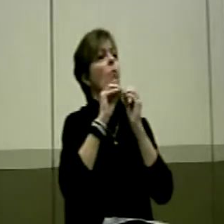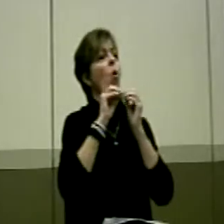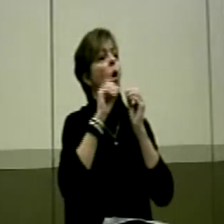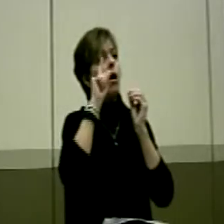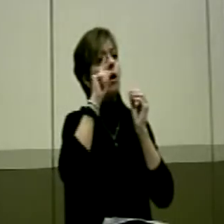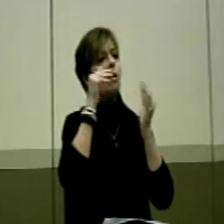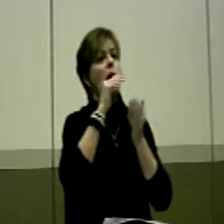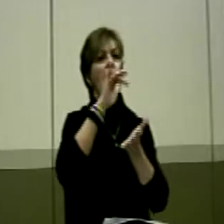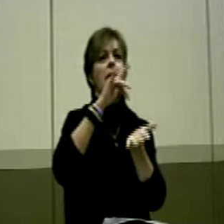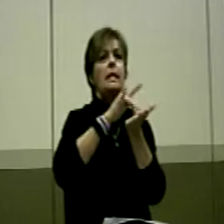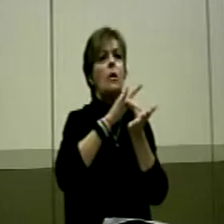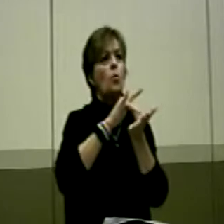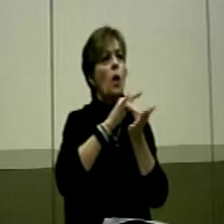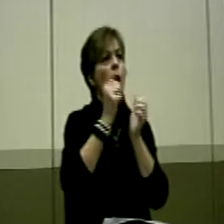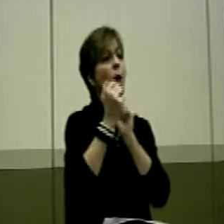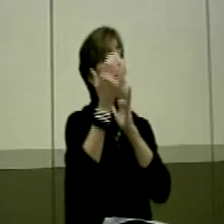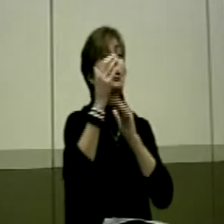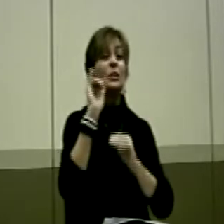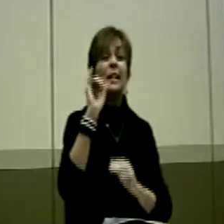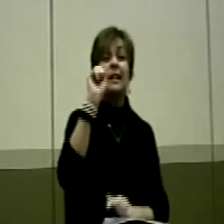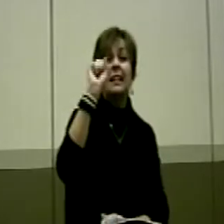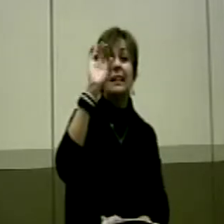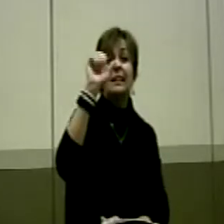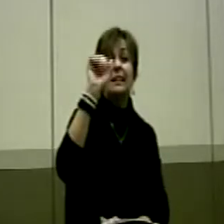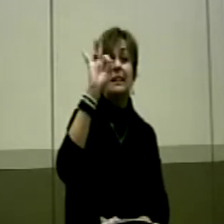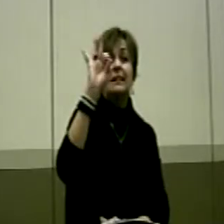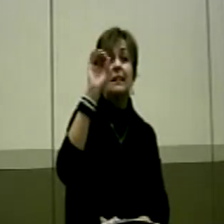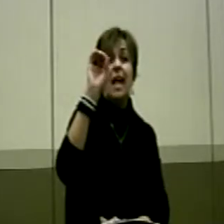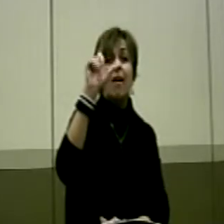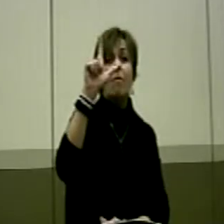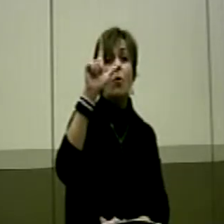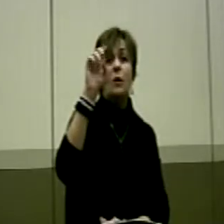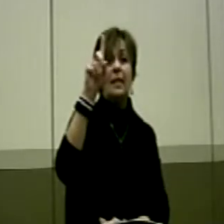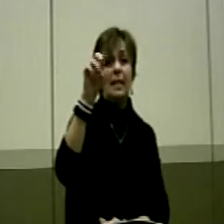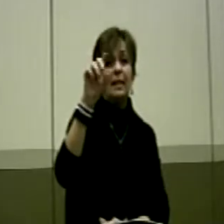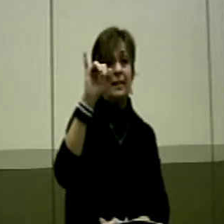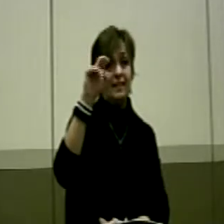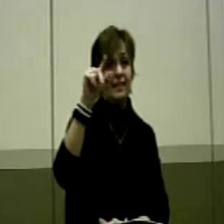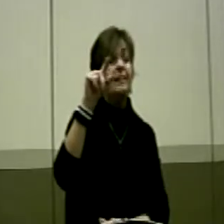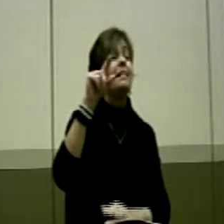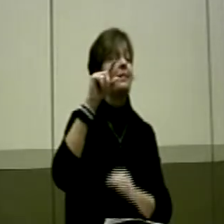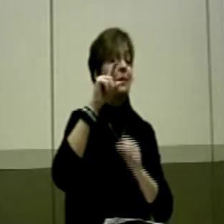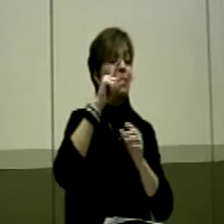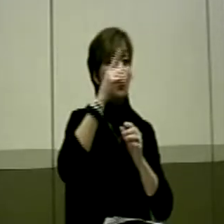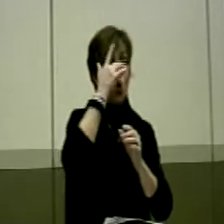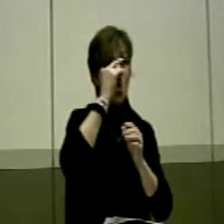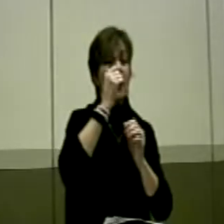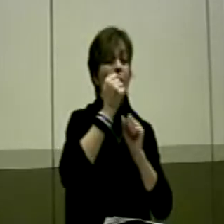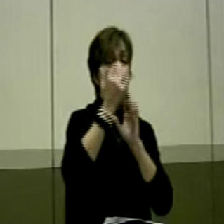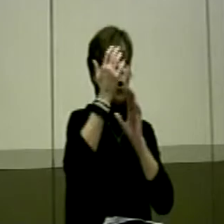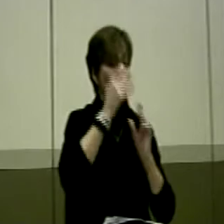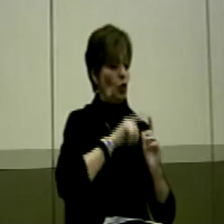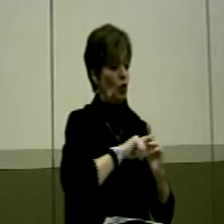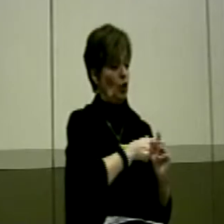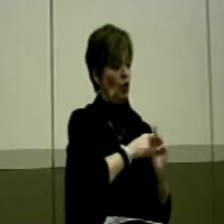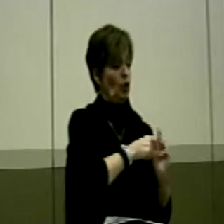teacher's taking more of a central approach early on, and then backing away as the students can do more